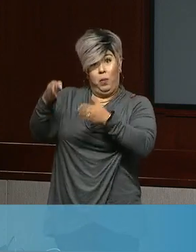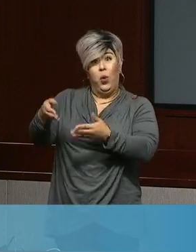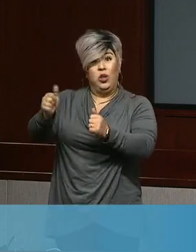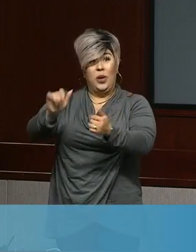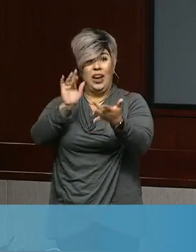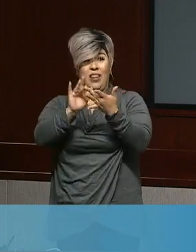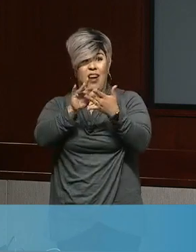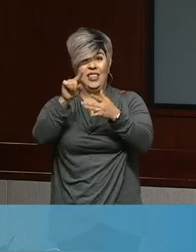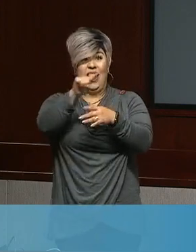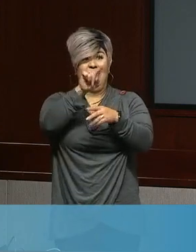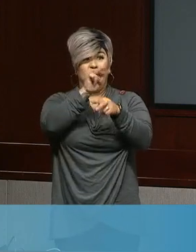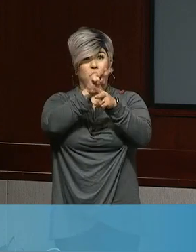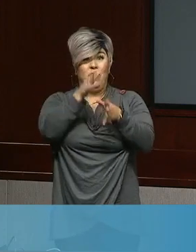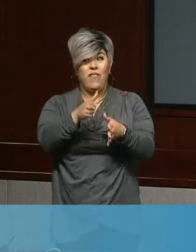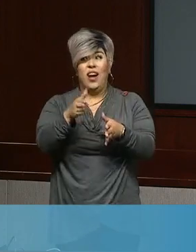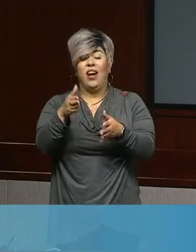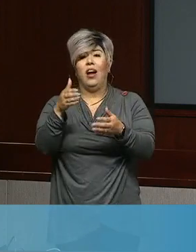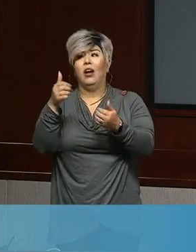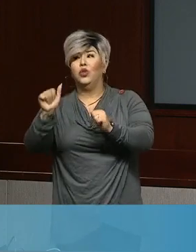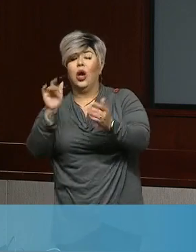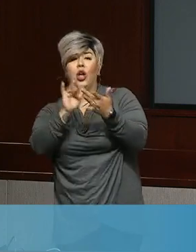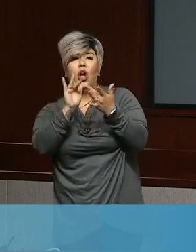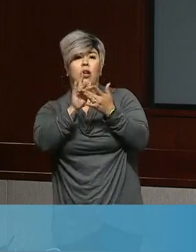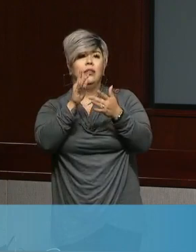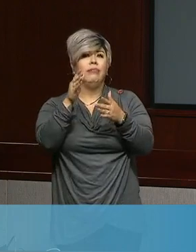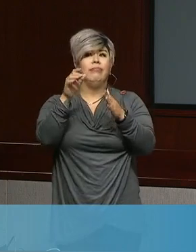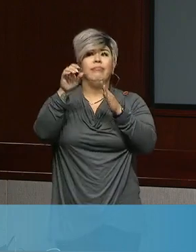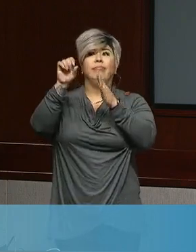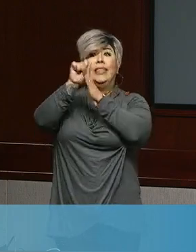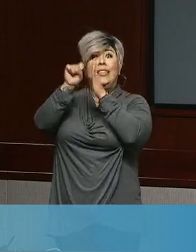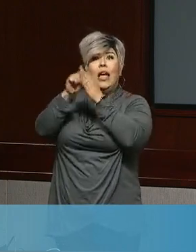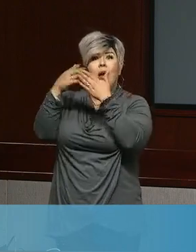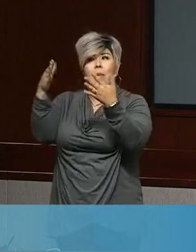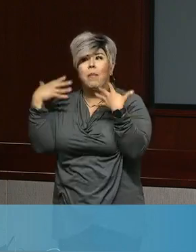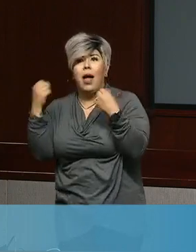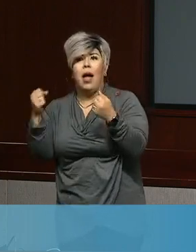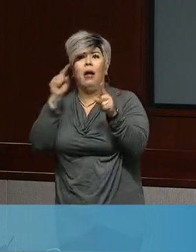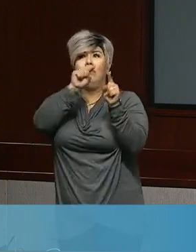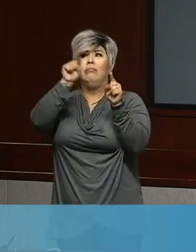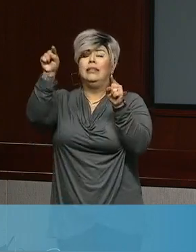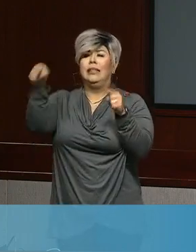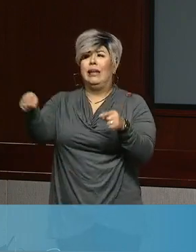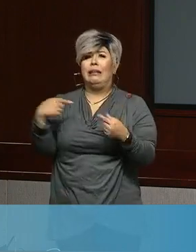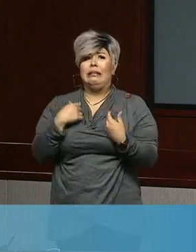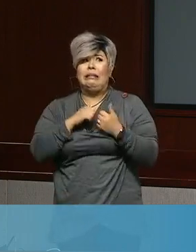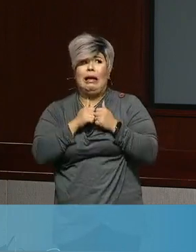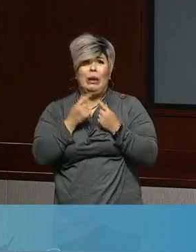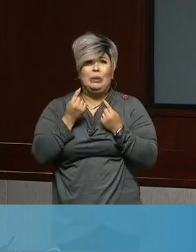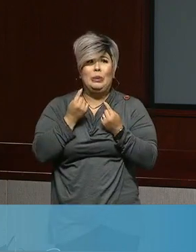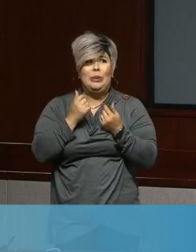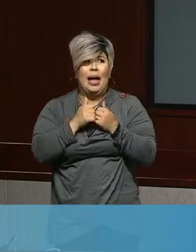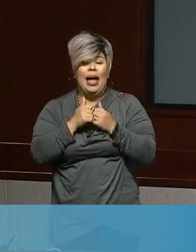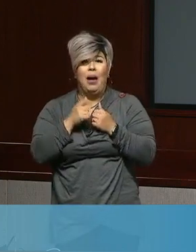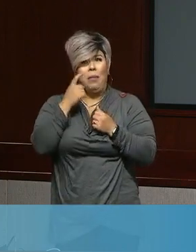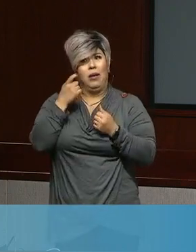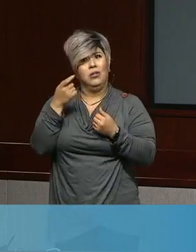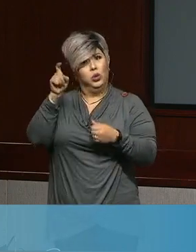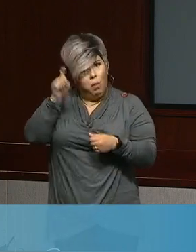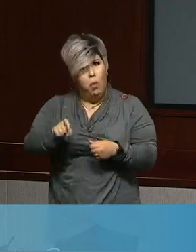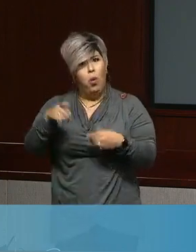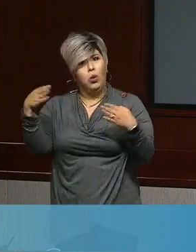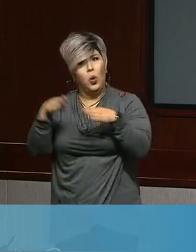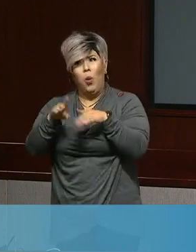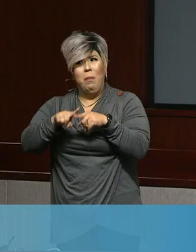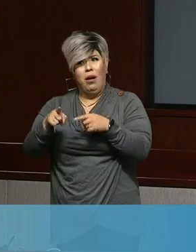individual representatives, to county public health, state public health, and they don't know what to do. They're at their wits' end. So I'm asking